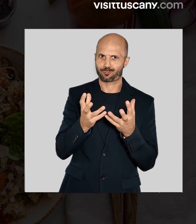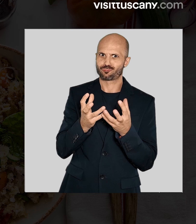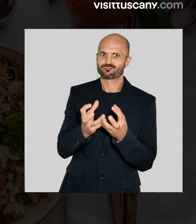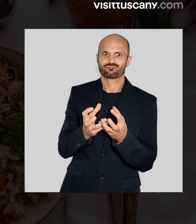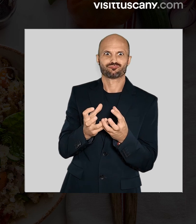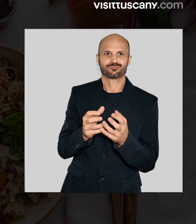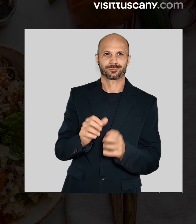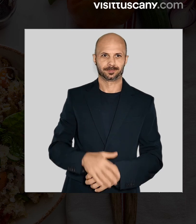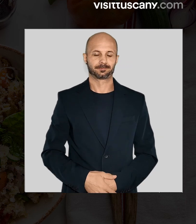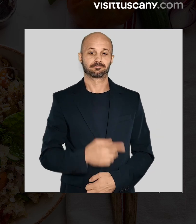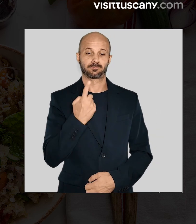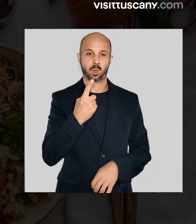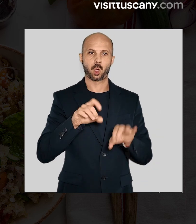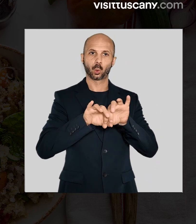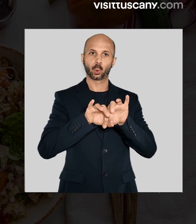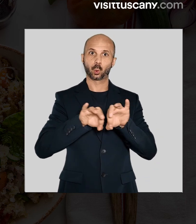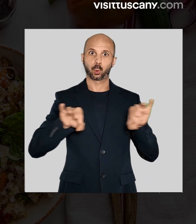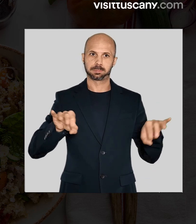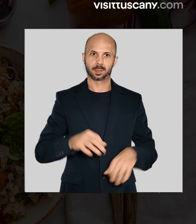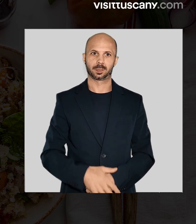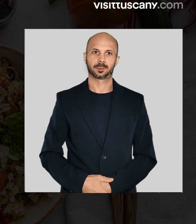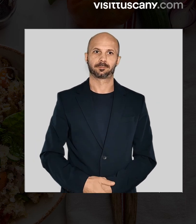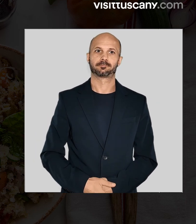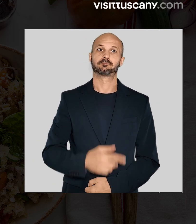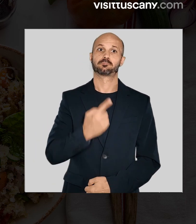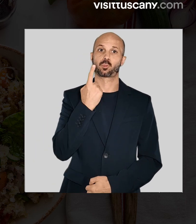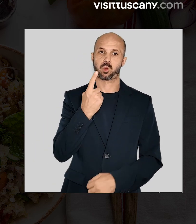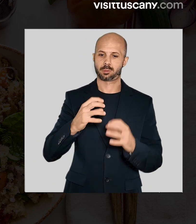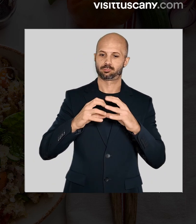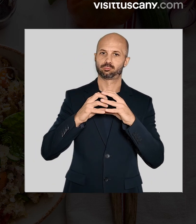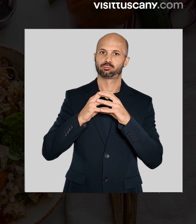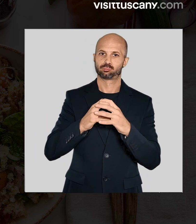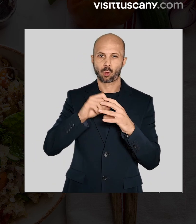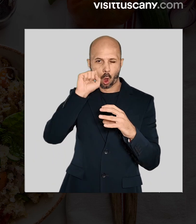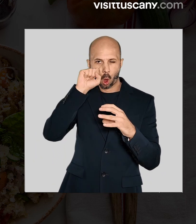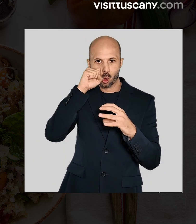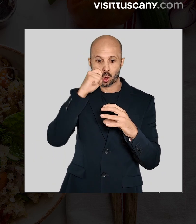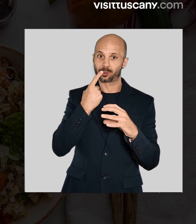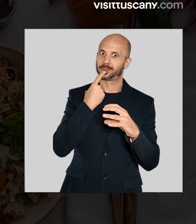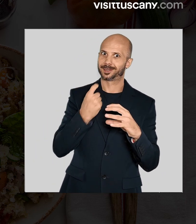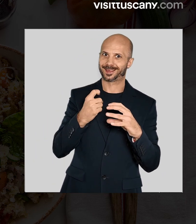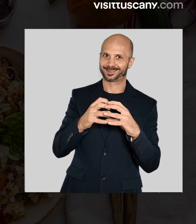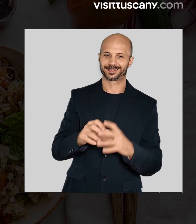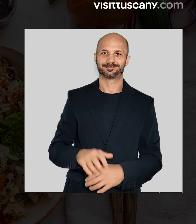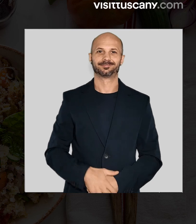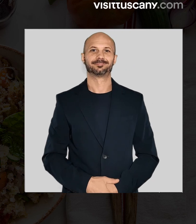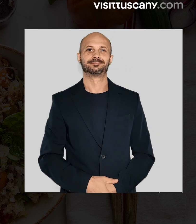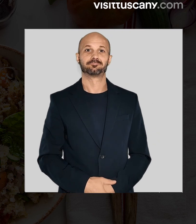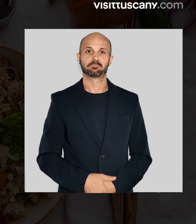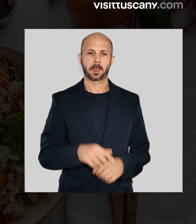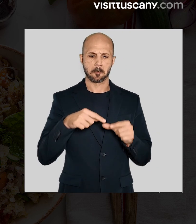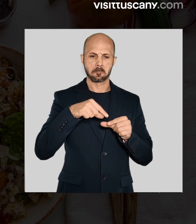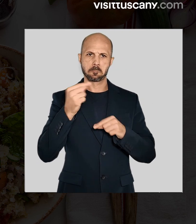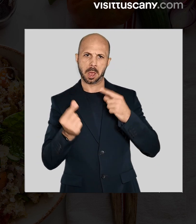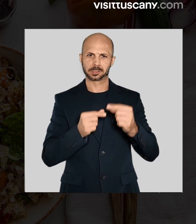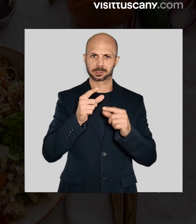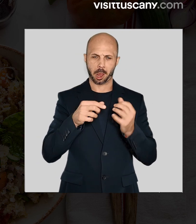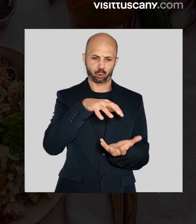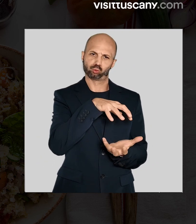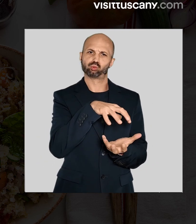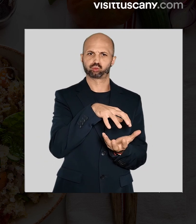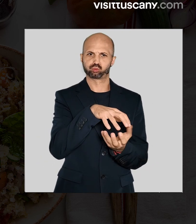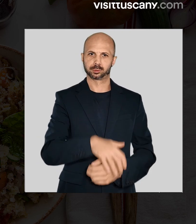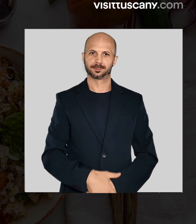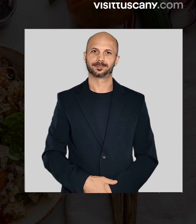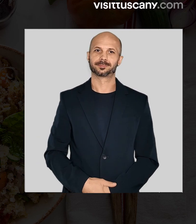2 ripe tomatoes, 1 red onion, 1 cucumber, fresh basil